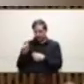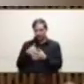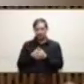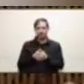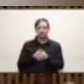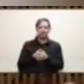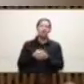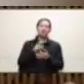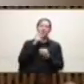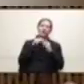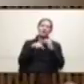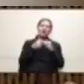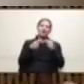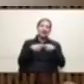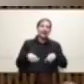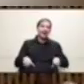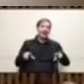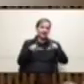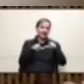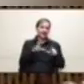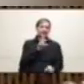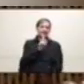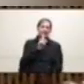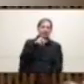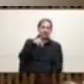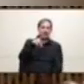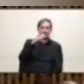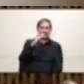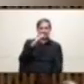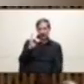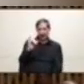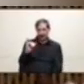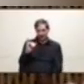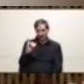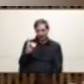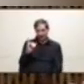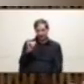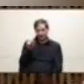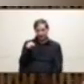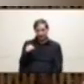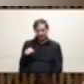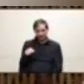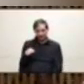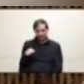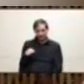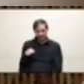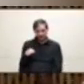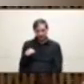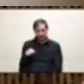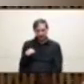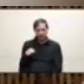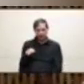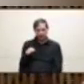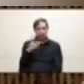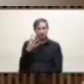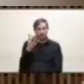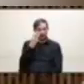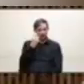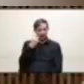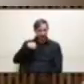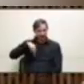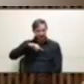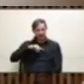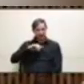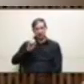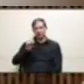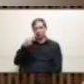land, the DPCI, National Prosecuting Authority, they have asked ourselves and SHRA